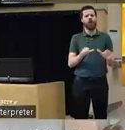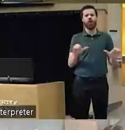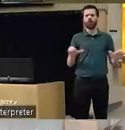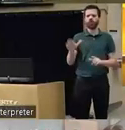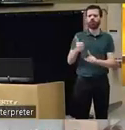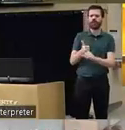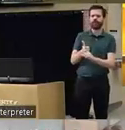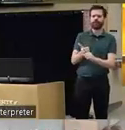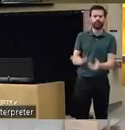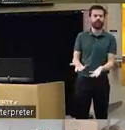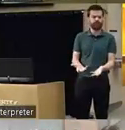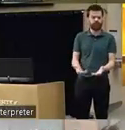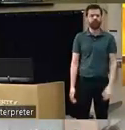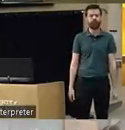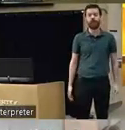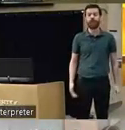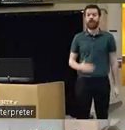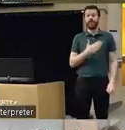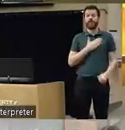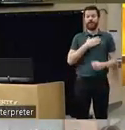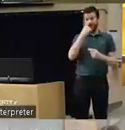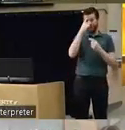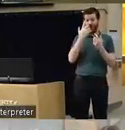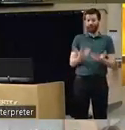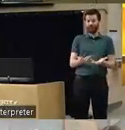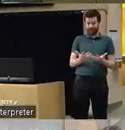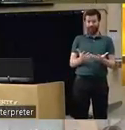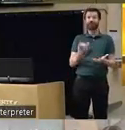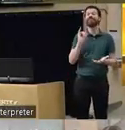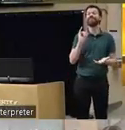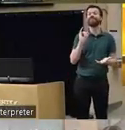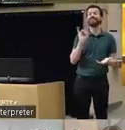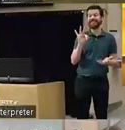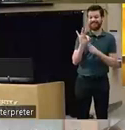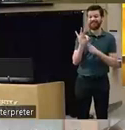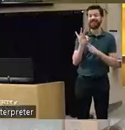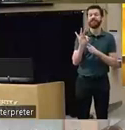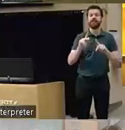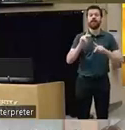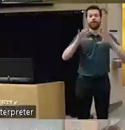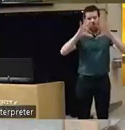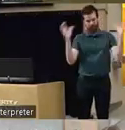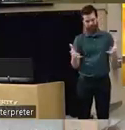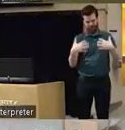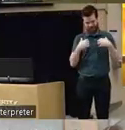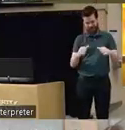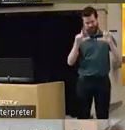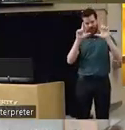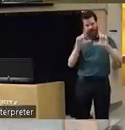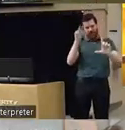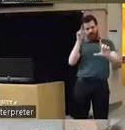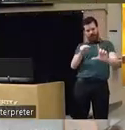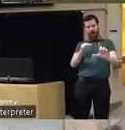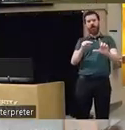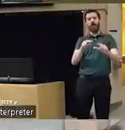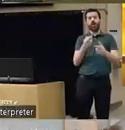checklists? And my thought is often that if we're looking at this from a population health lens, in order to do the resource